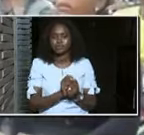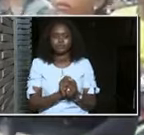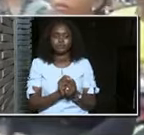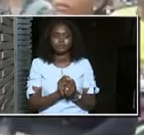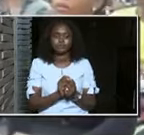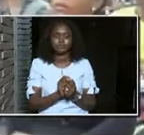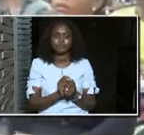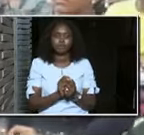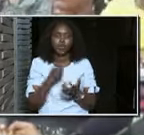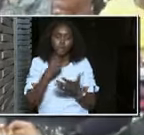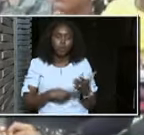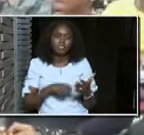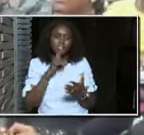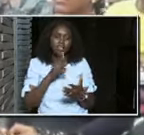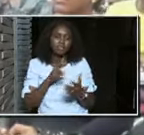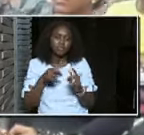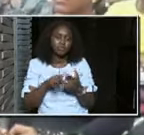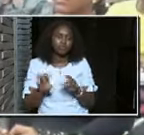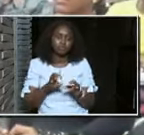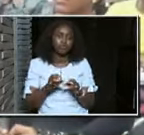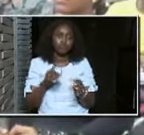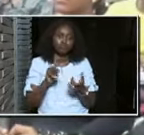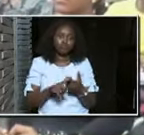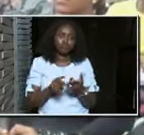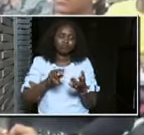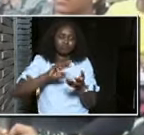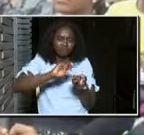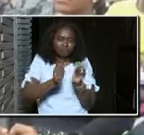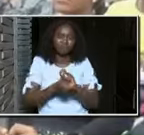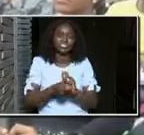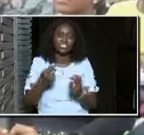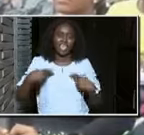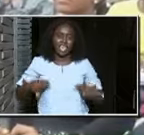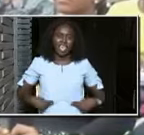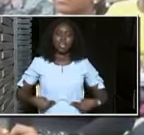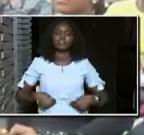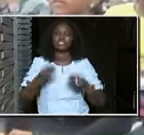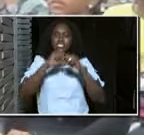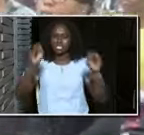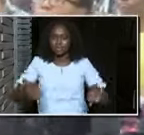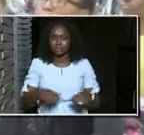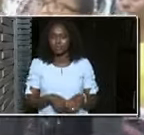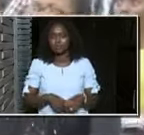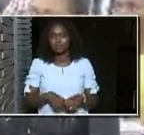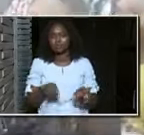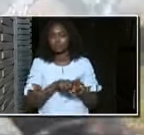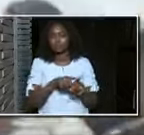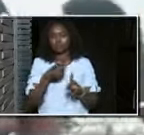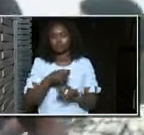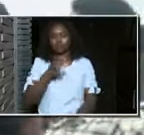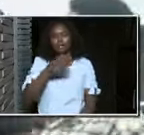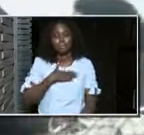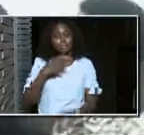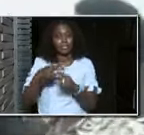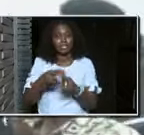do to, you know, reform the health systems? We also have Chisom on standby. Good evening. My name